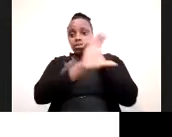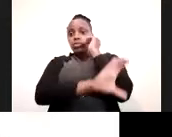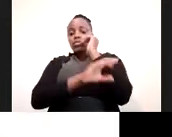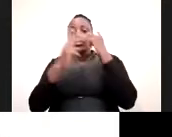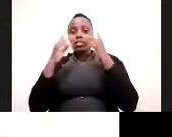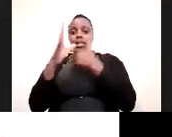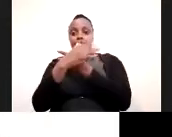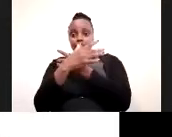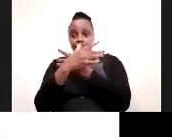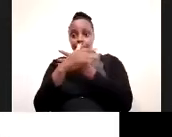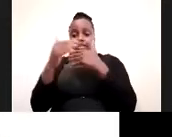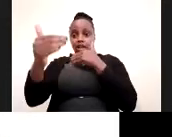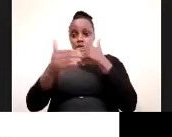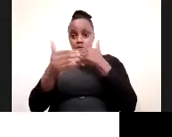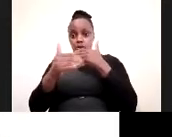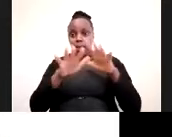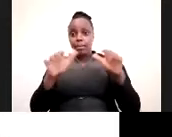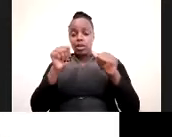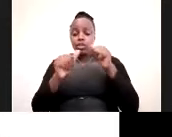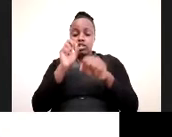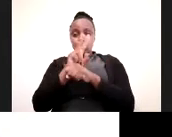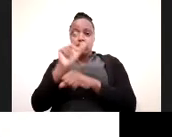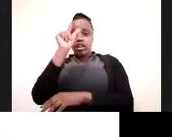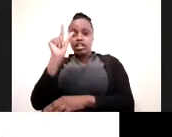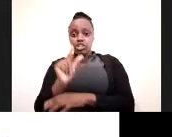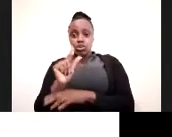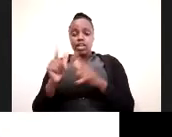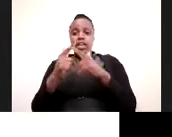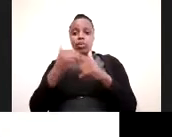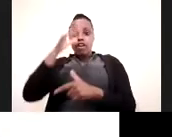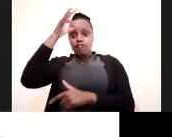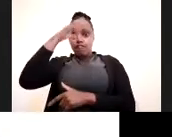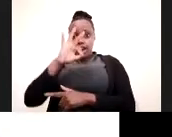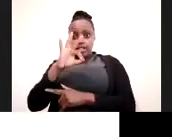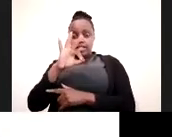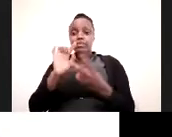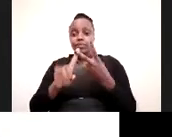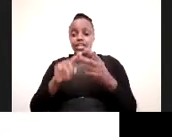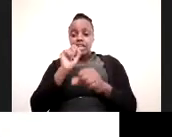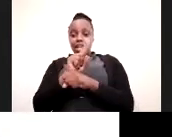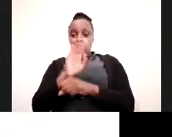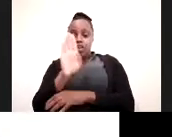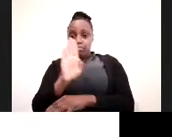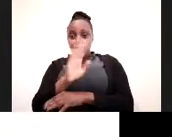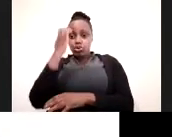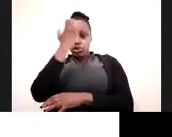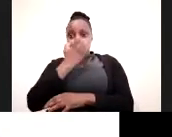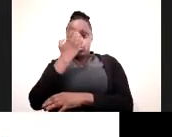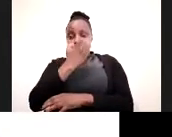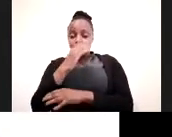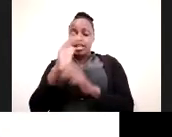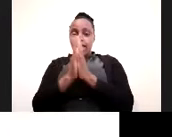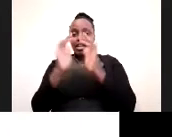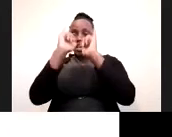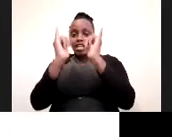the first market with 12 billion euros, followed by France, 11 billion euros, and Italy, which